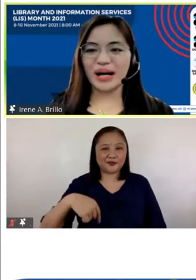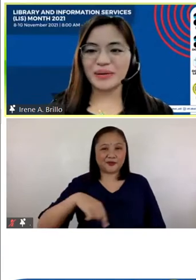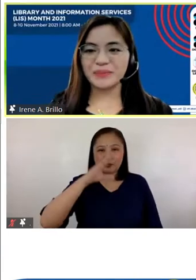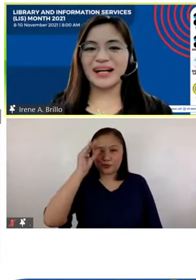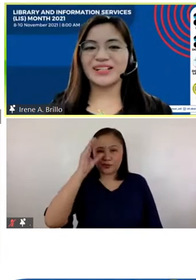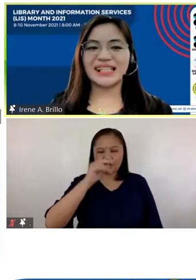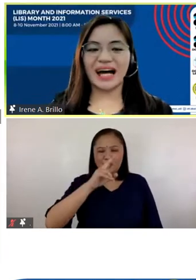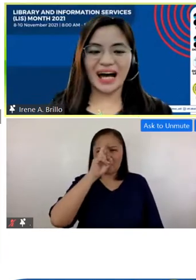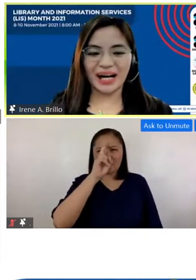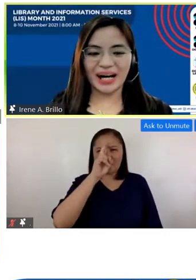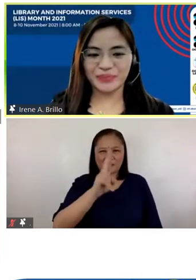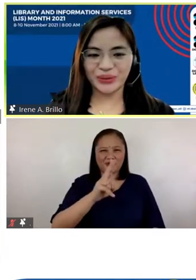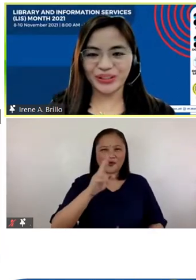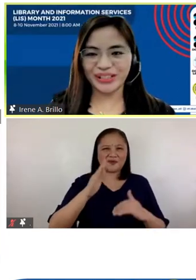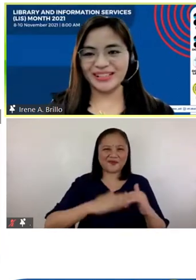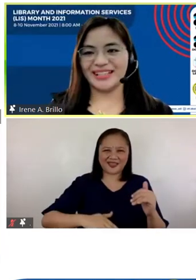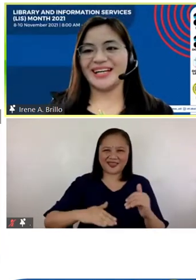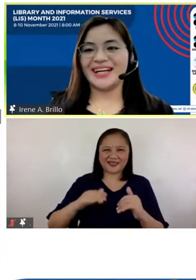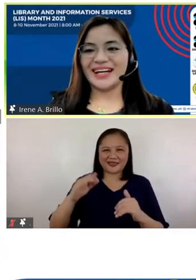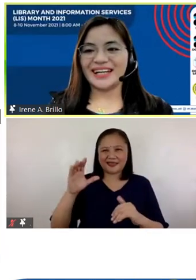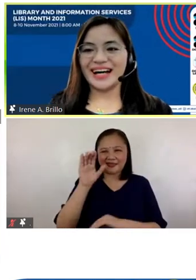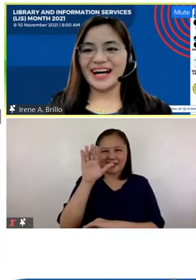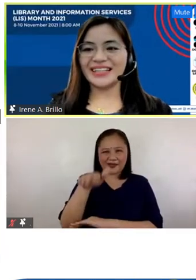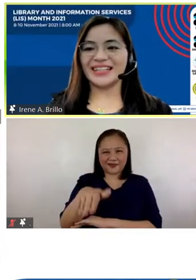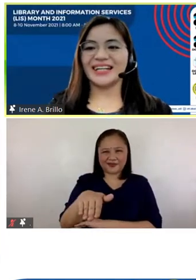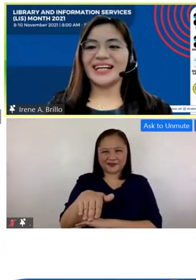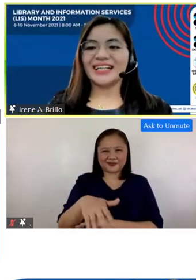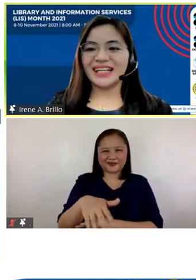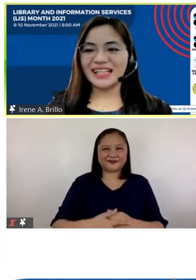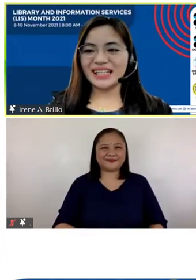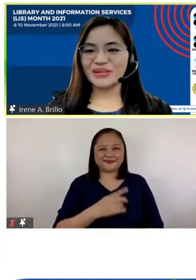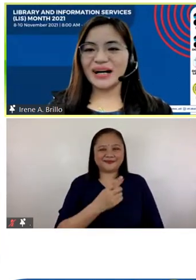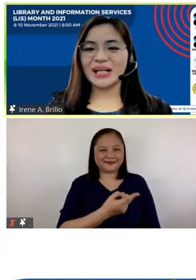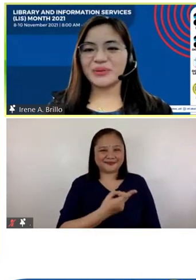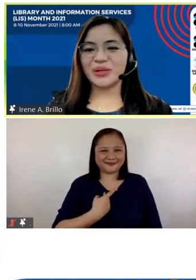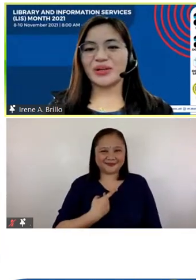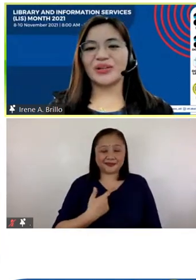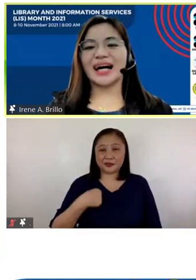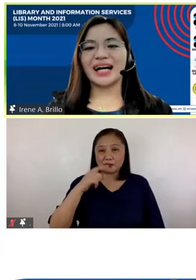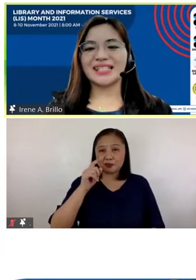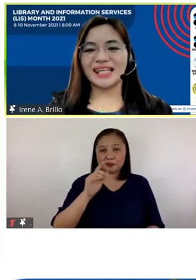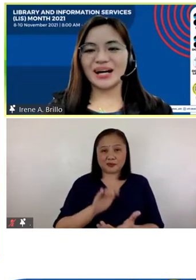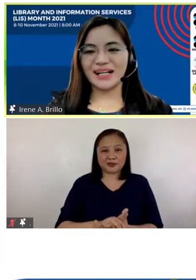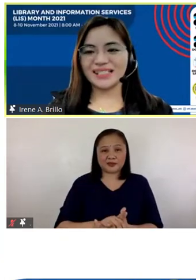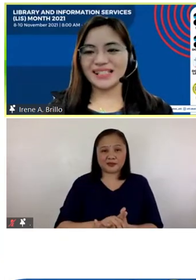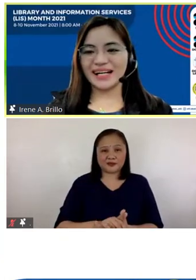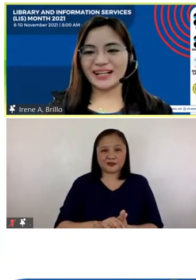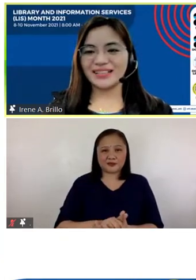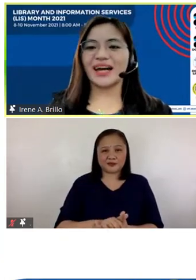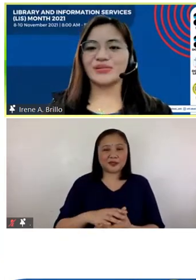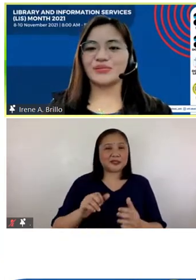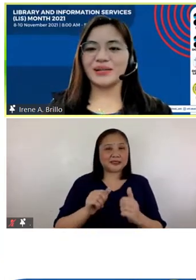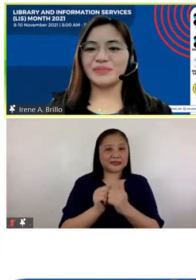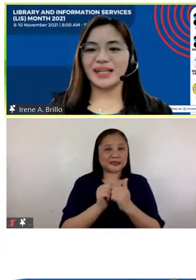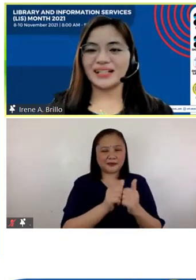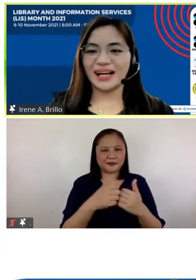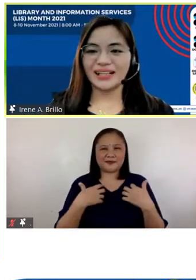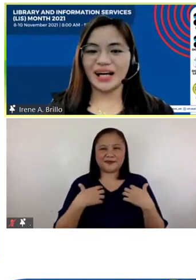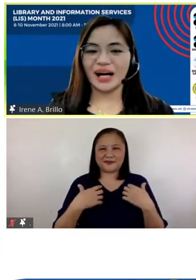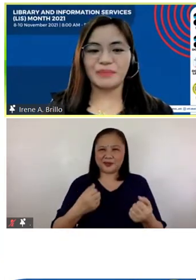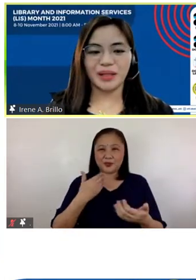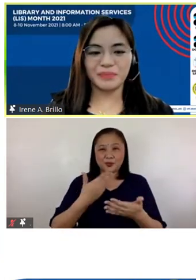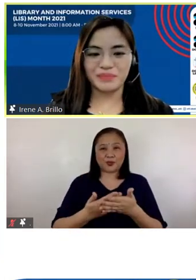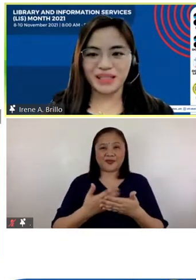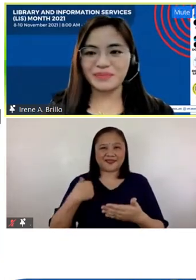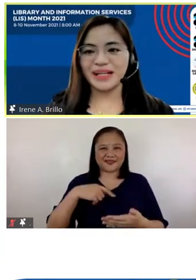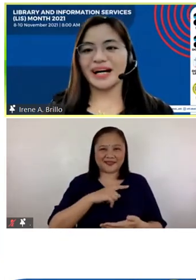nyo, gwapo pa ako sa hapon. Ayan, naniniwala po ako na kasama sa health and well-being natin